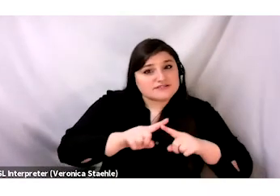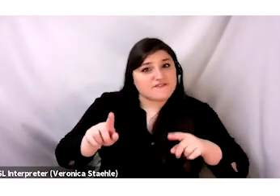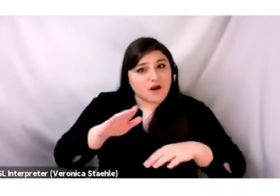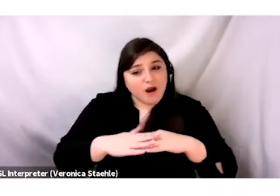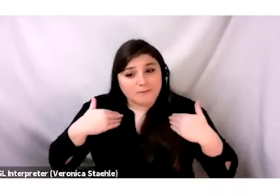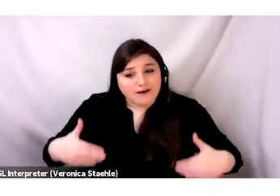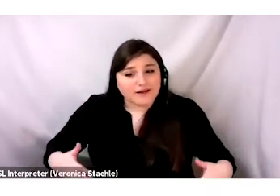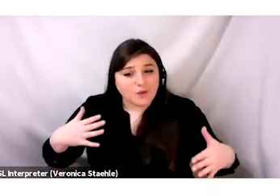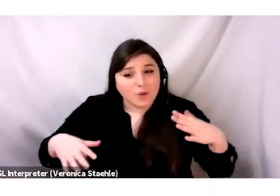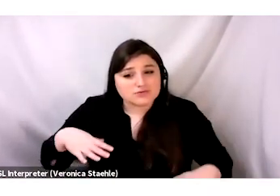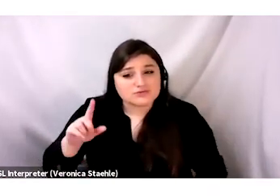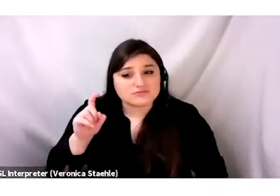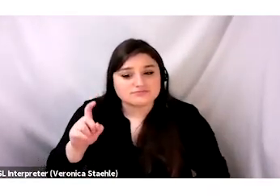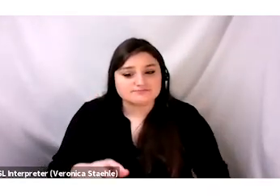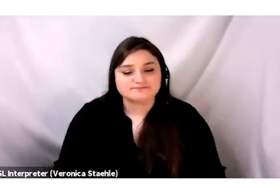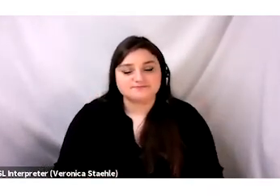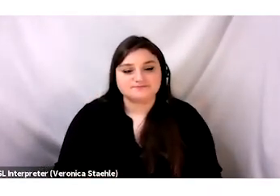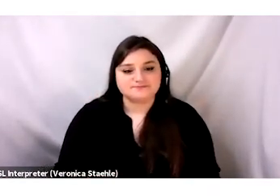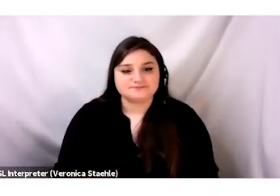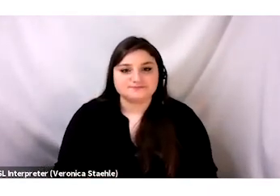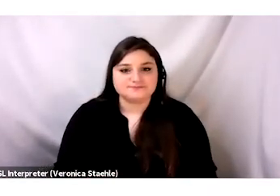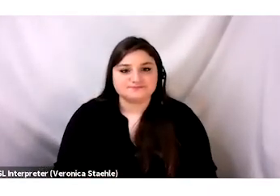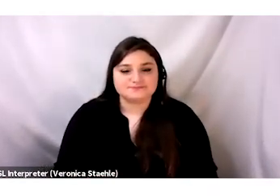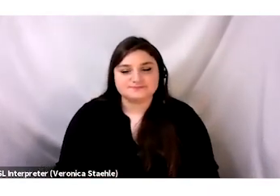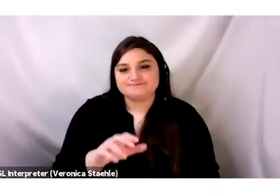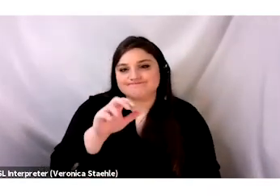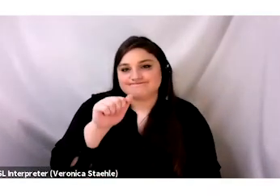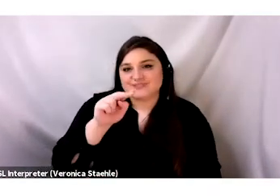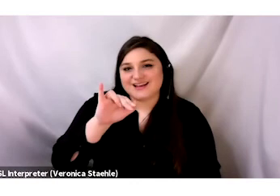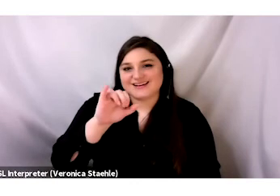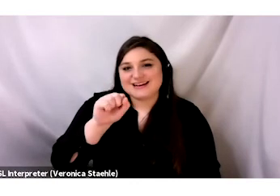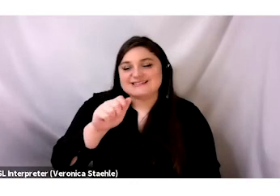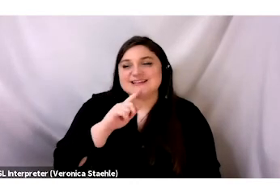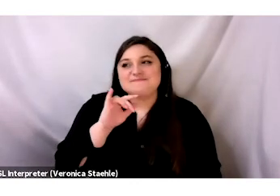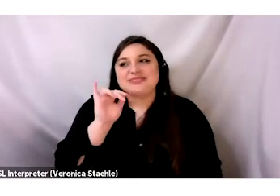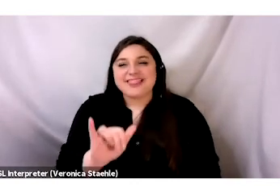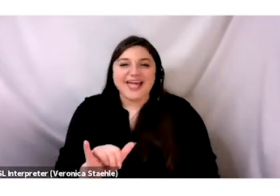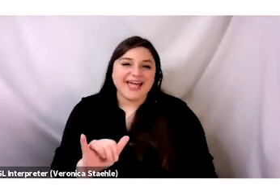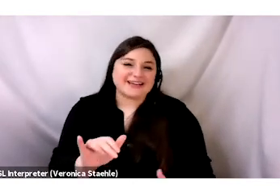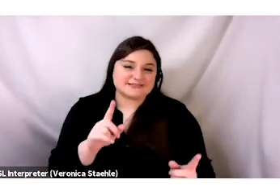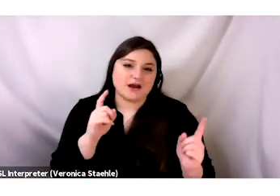I think that is a complicated one, because the